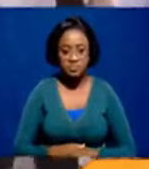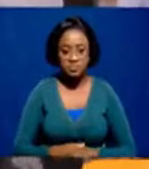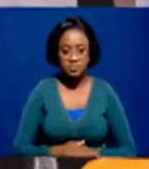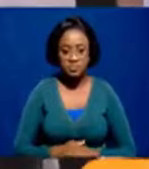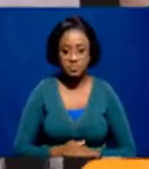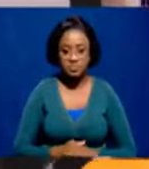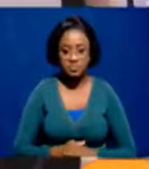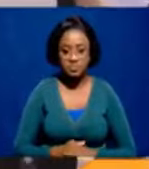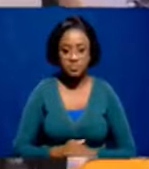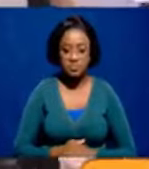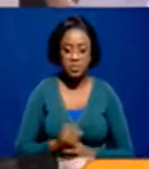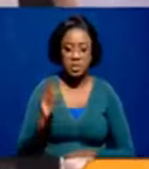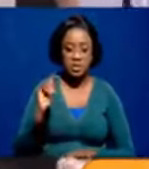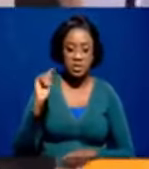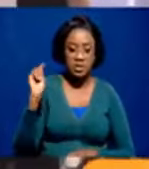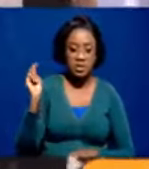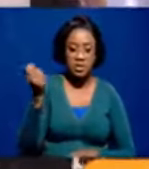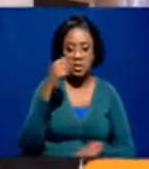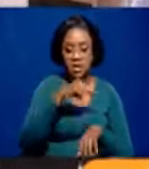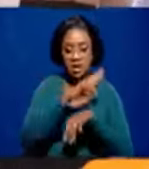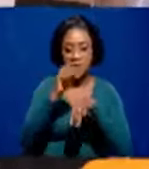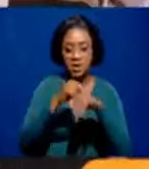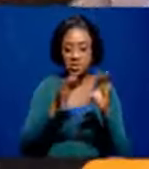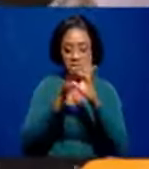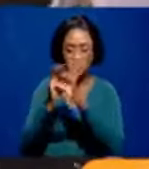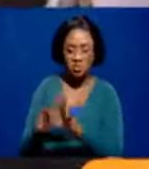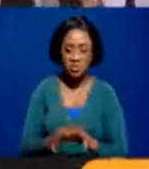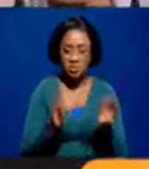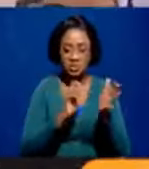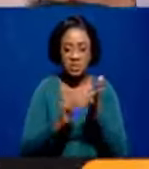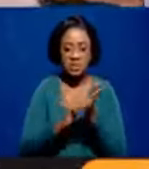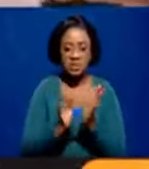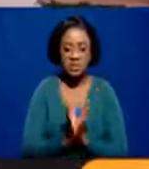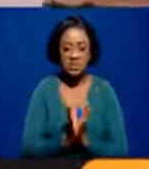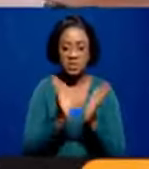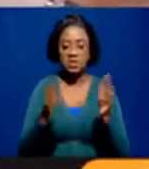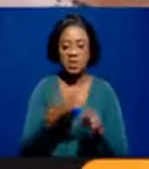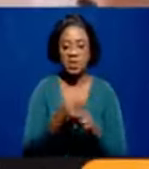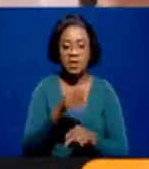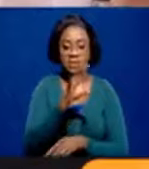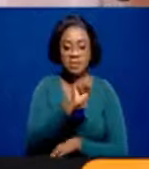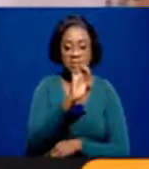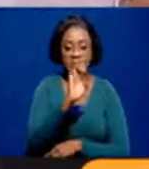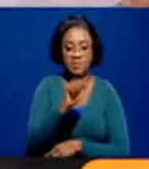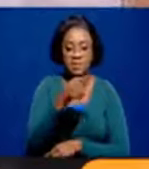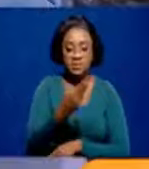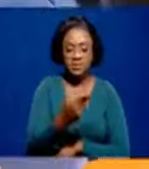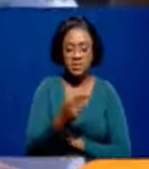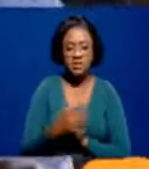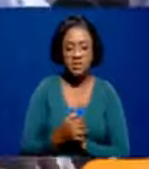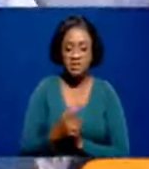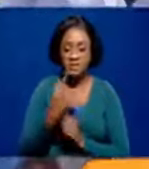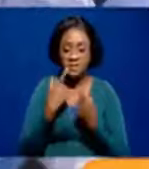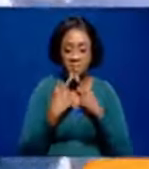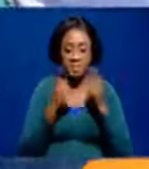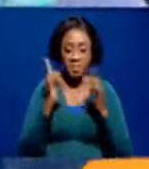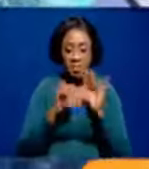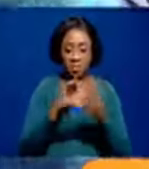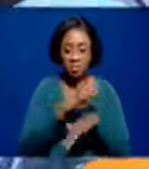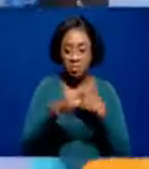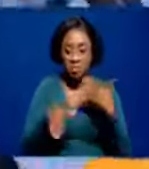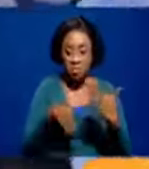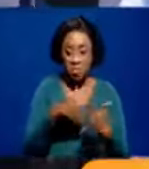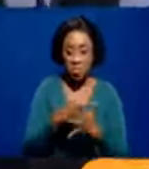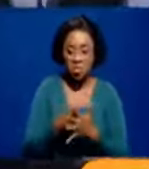out. The Kenya National Union of Nurses Secretary General Seth Panyako has also announced that nurses across the country will join